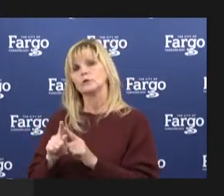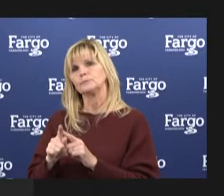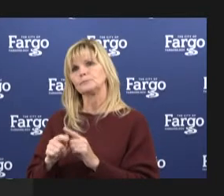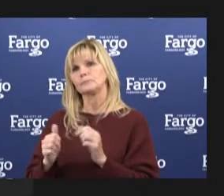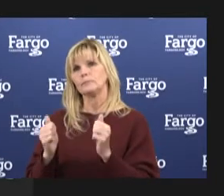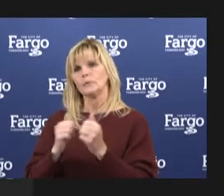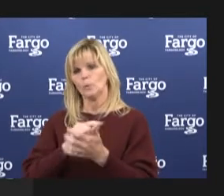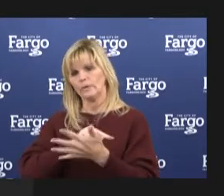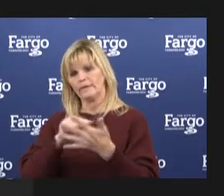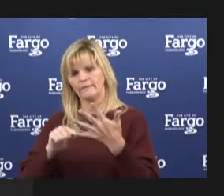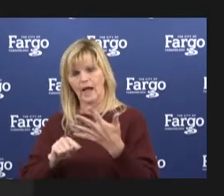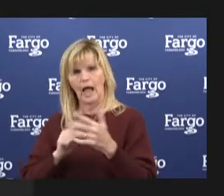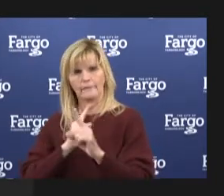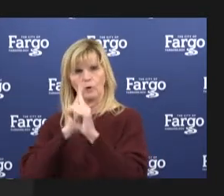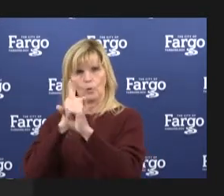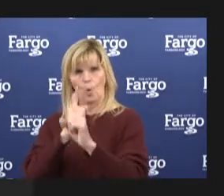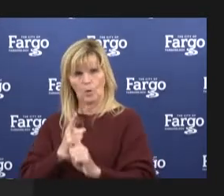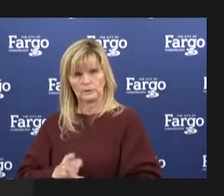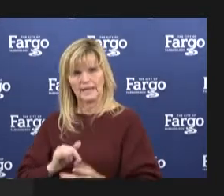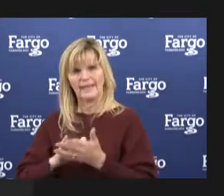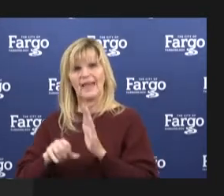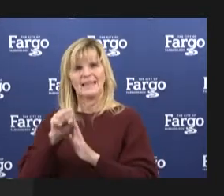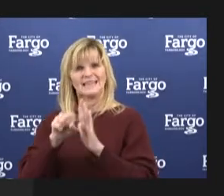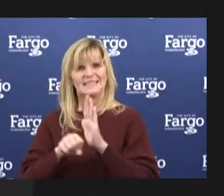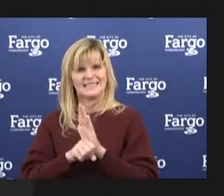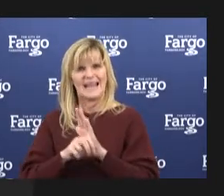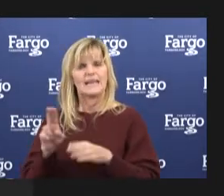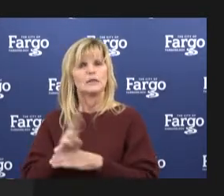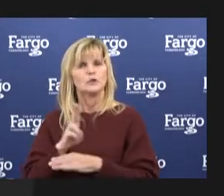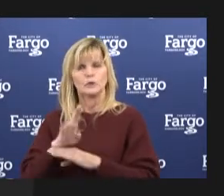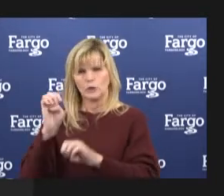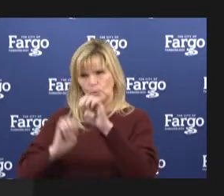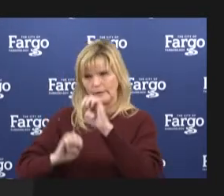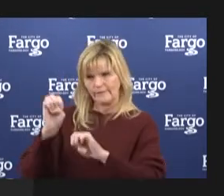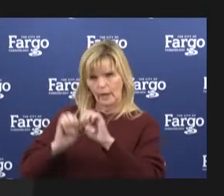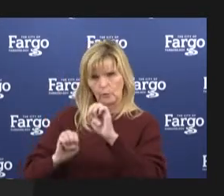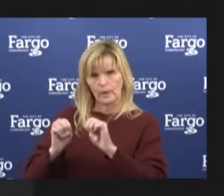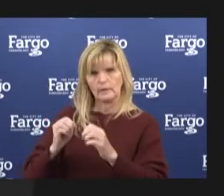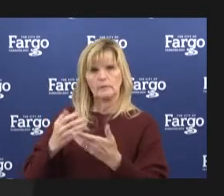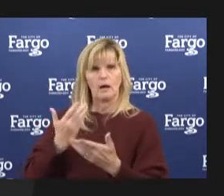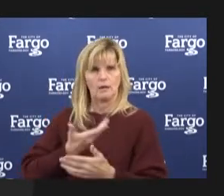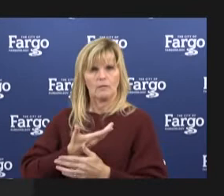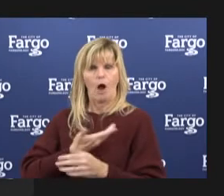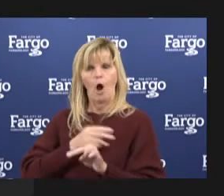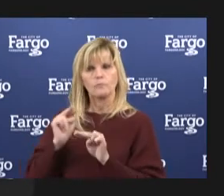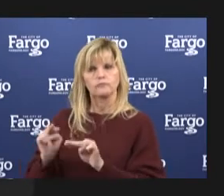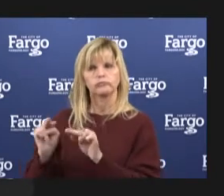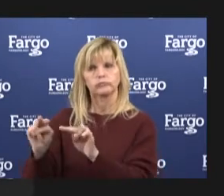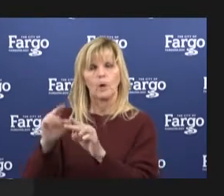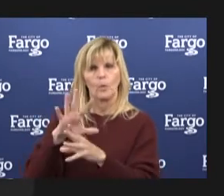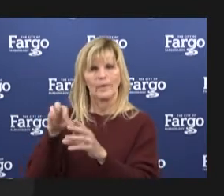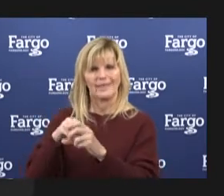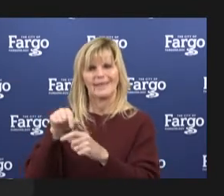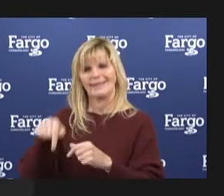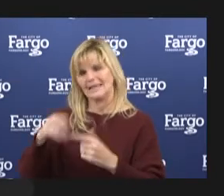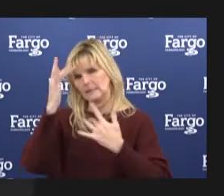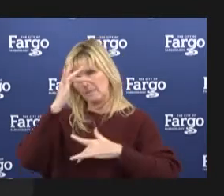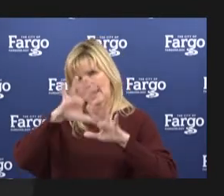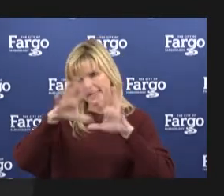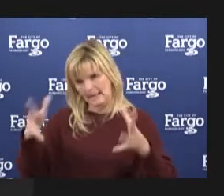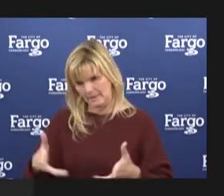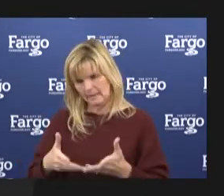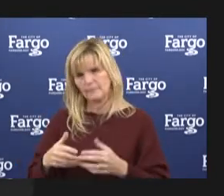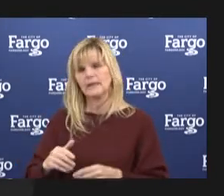5 target goals that the state officials are using to evaluate their progress in this pandemic. The